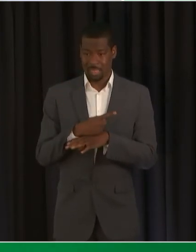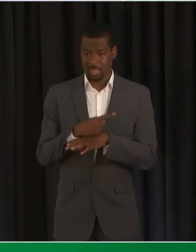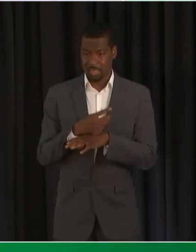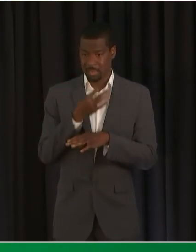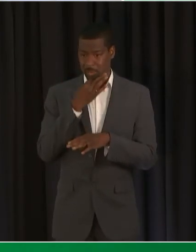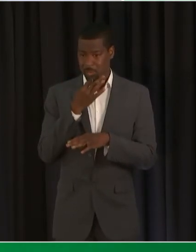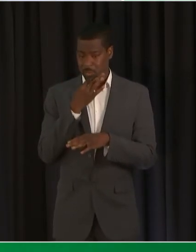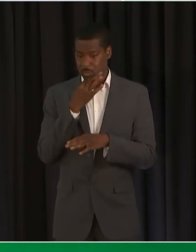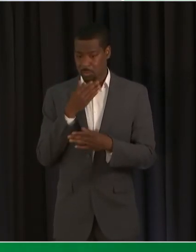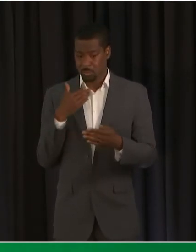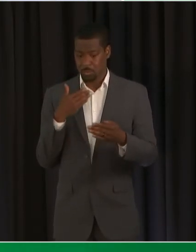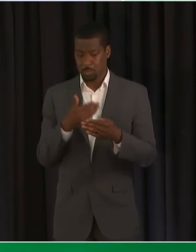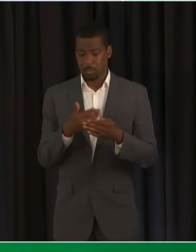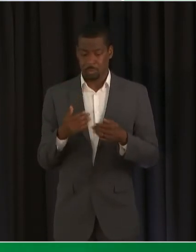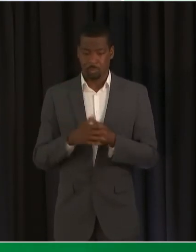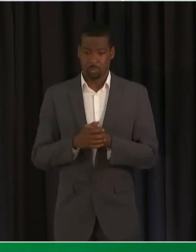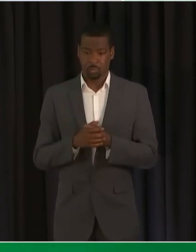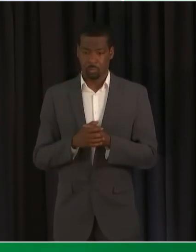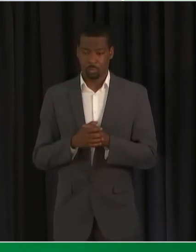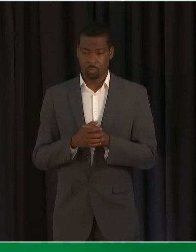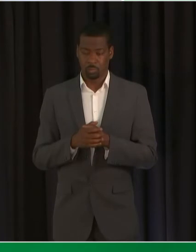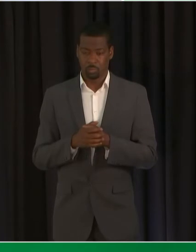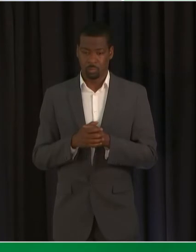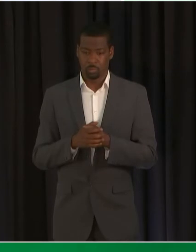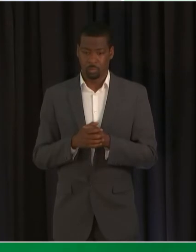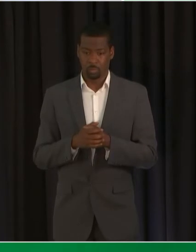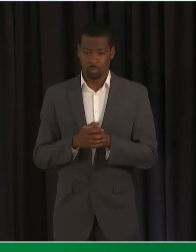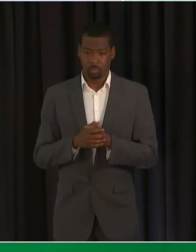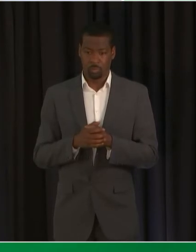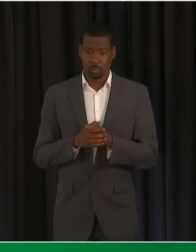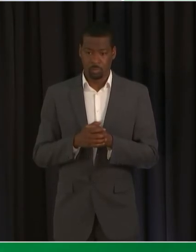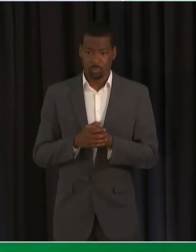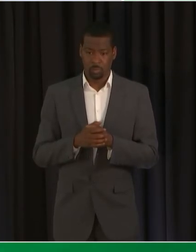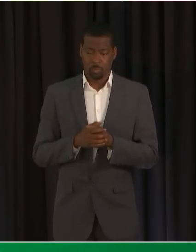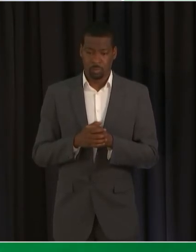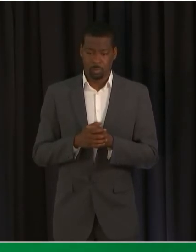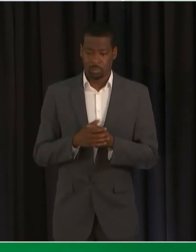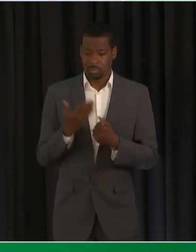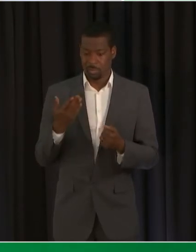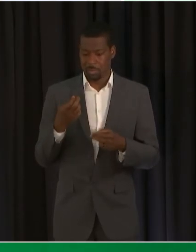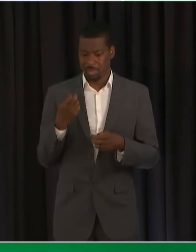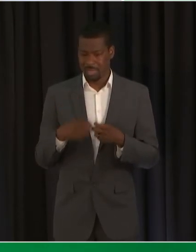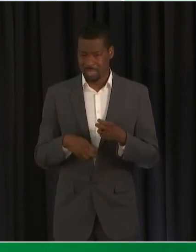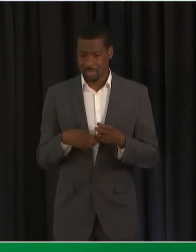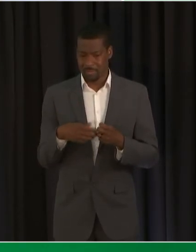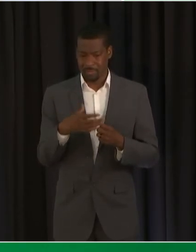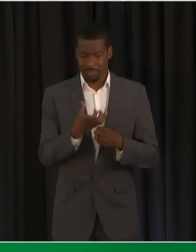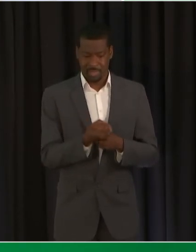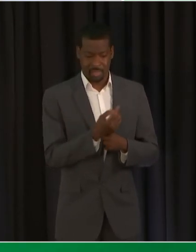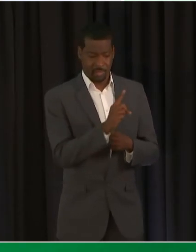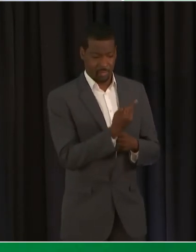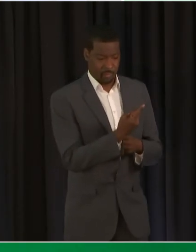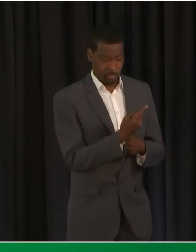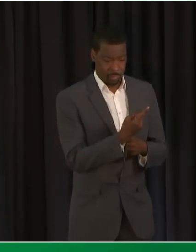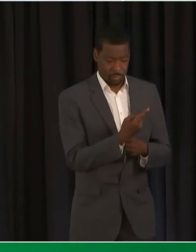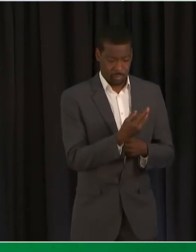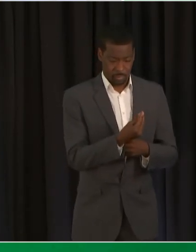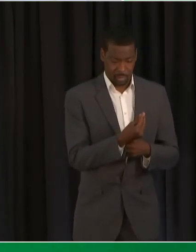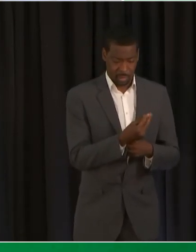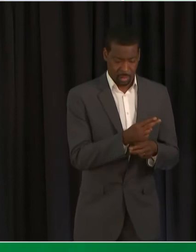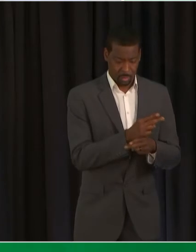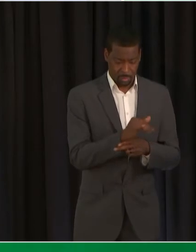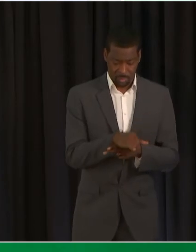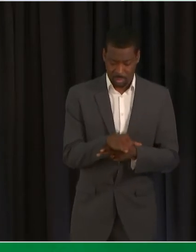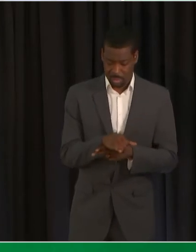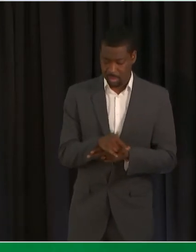plant, from when the things closes down. And so it may be hard now to get that first draw, use up